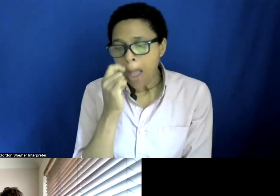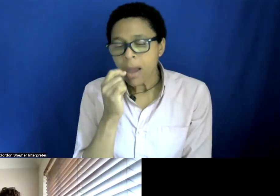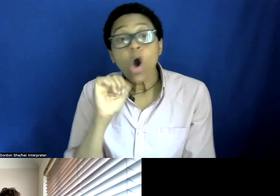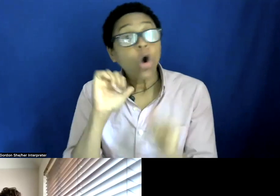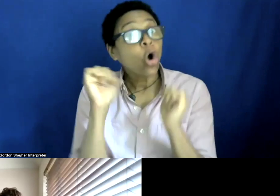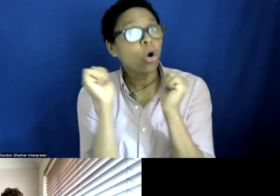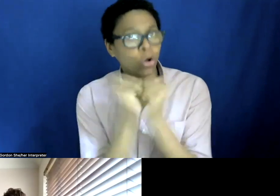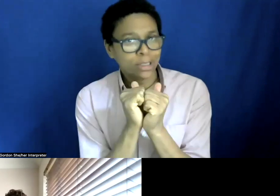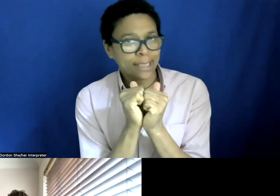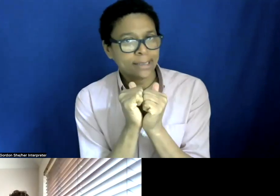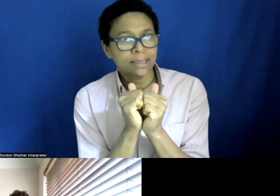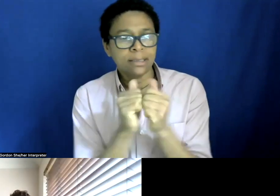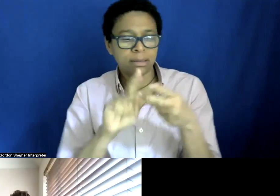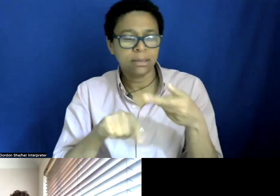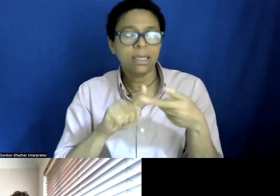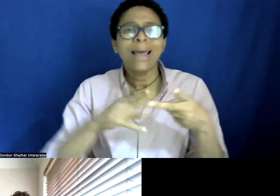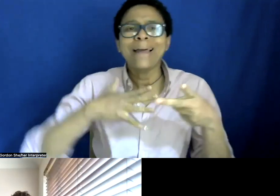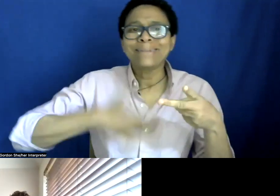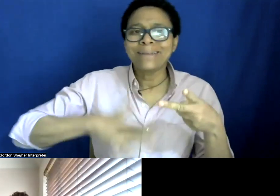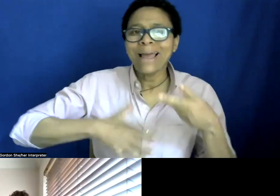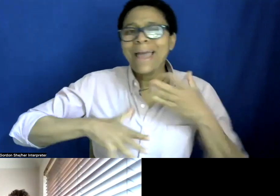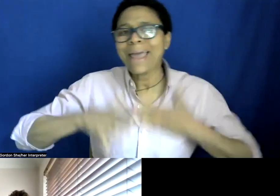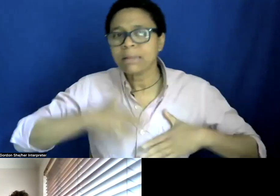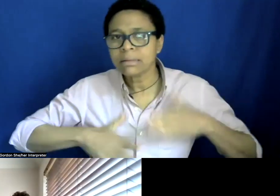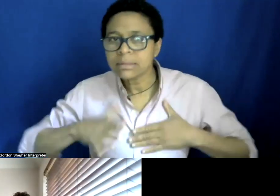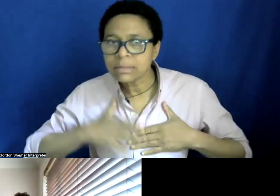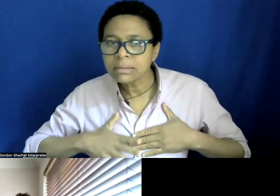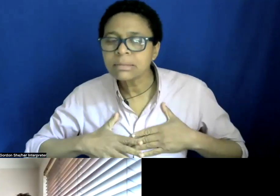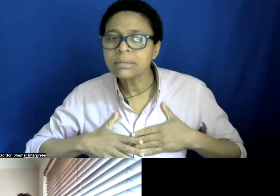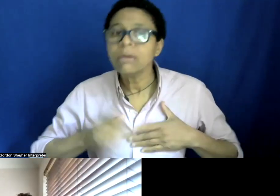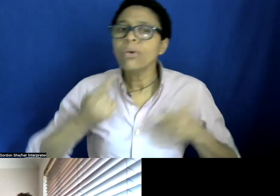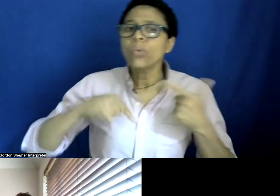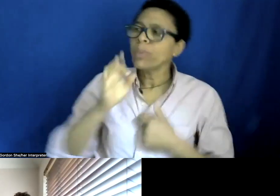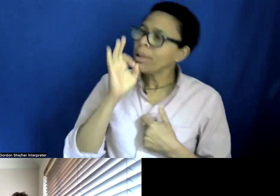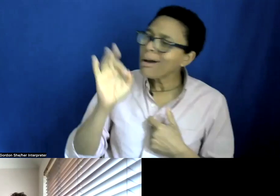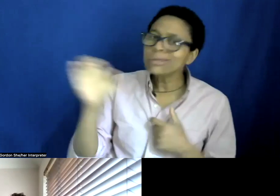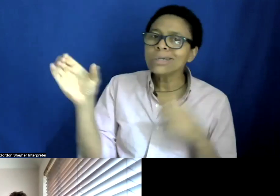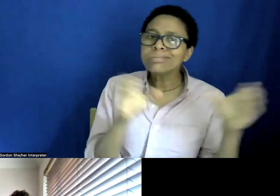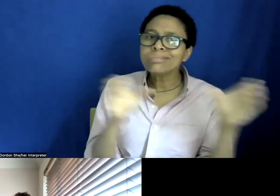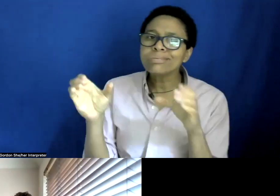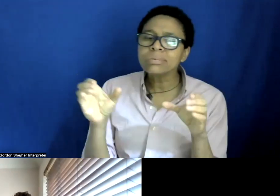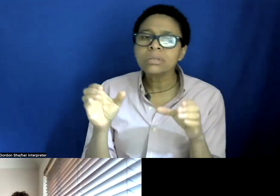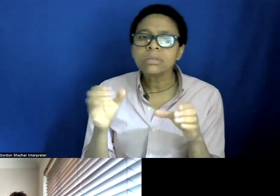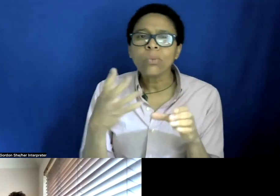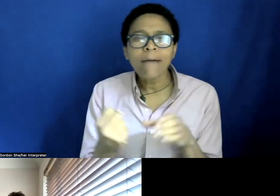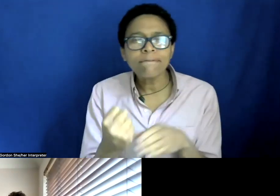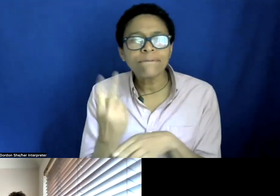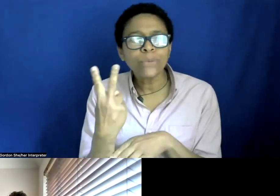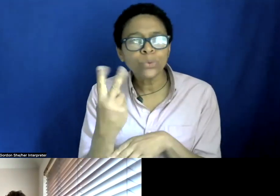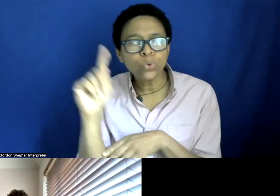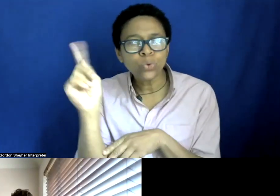consent ethics, and we're going to invite people who have got so we've got a couple of people who